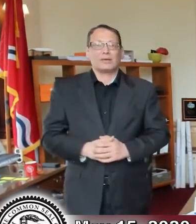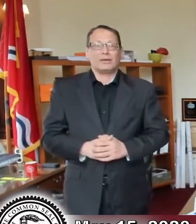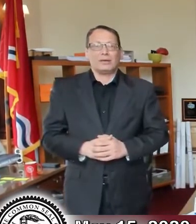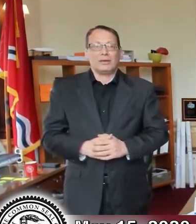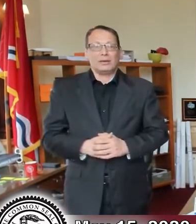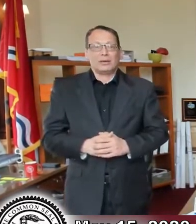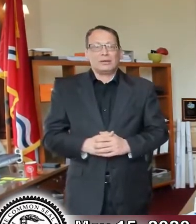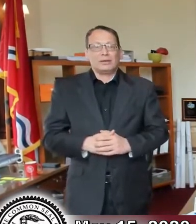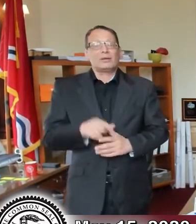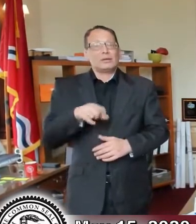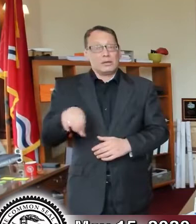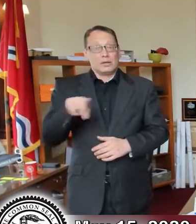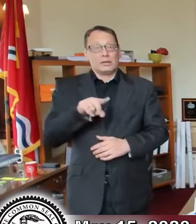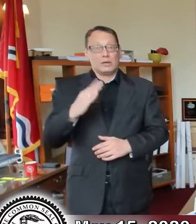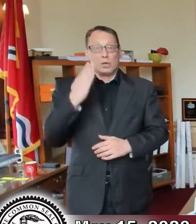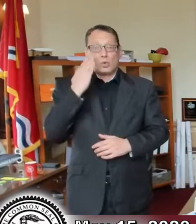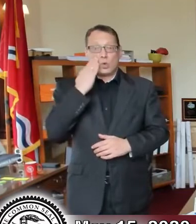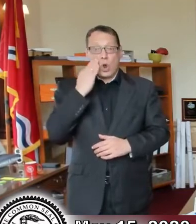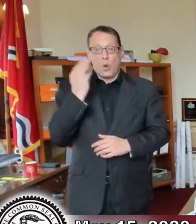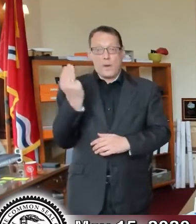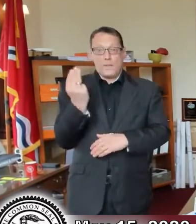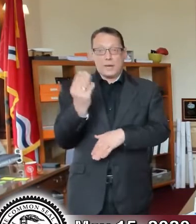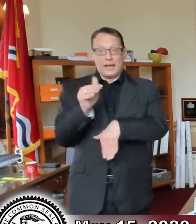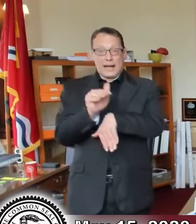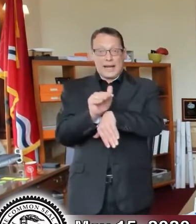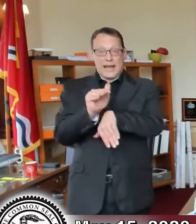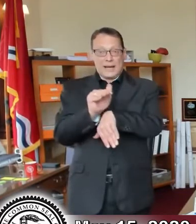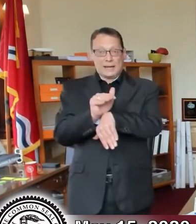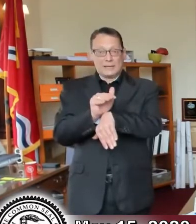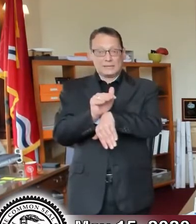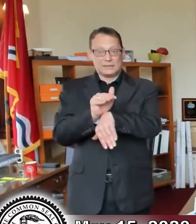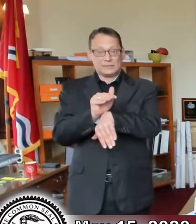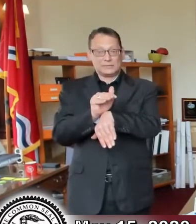that. You all know that on Monday evening we issued the